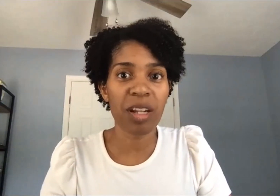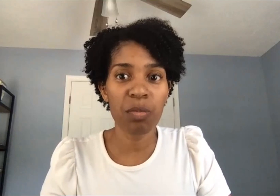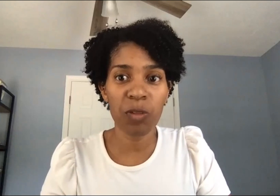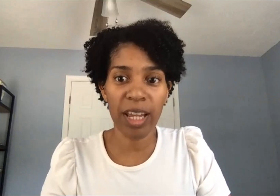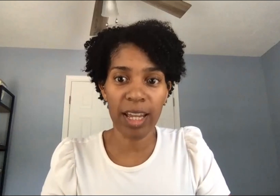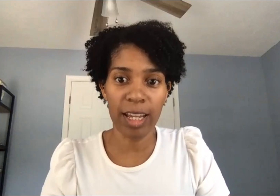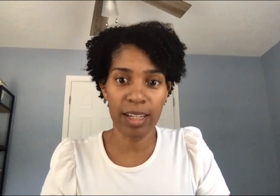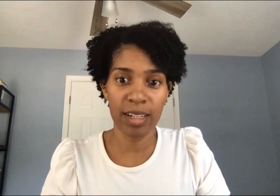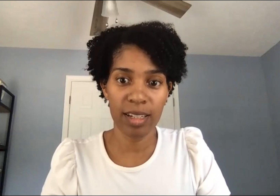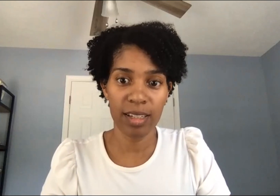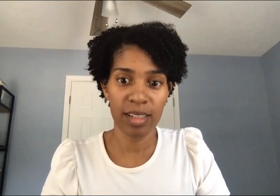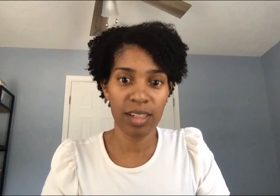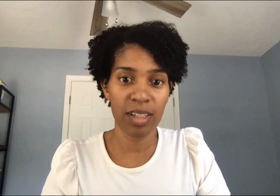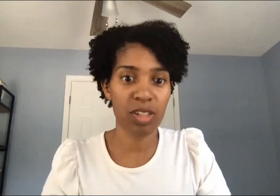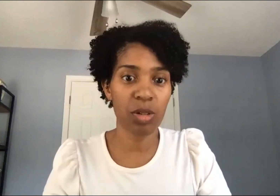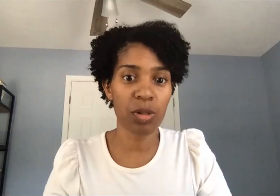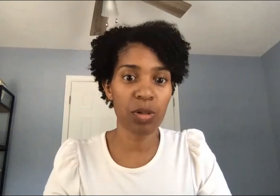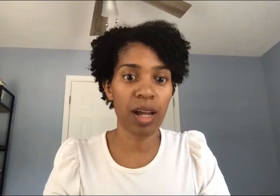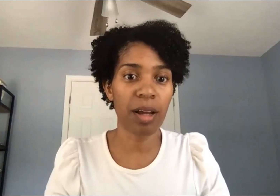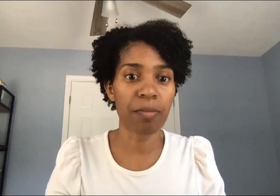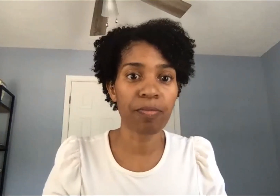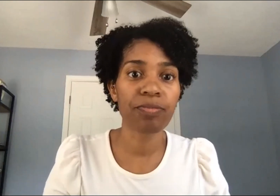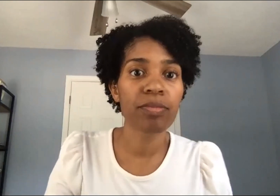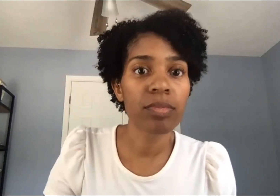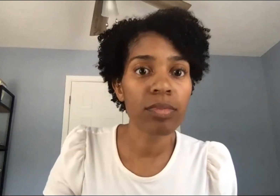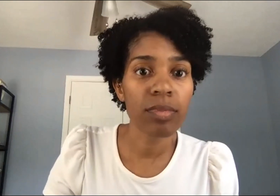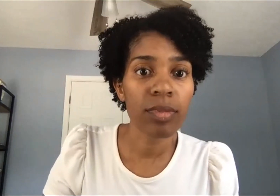So we're gonna move ahead to